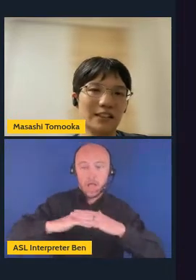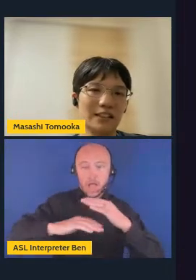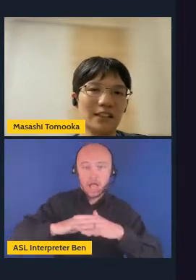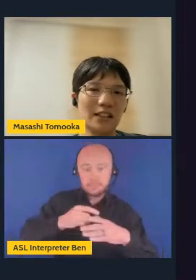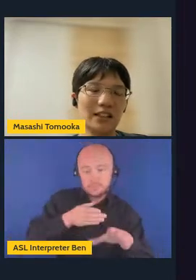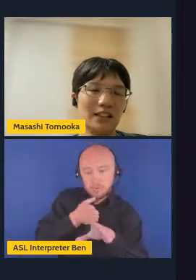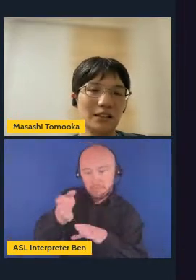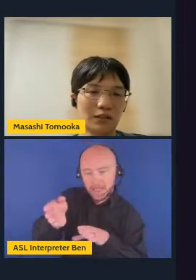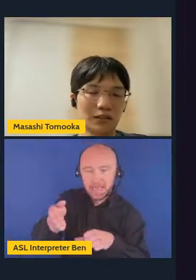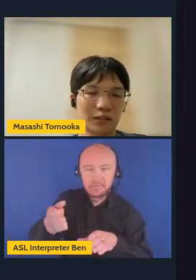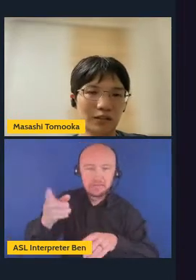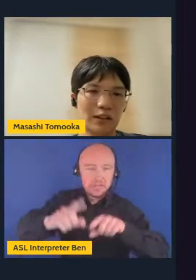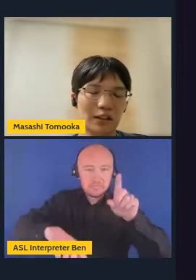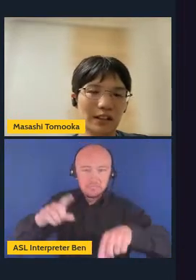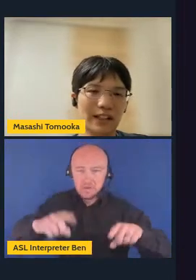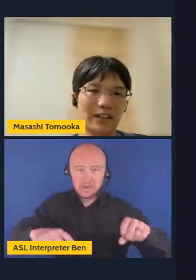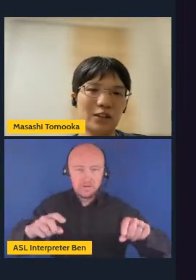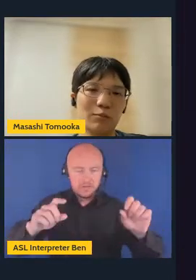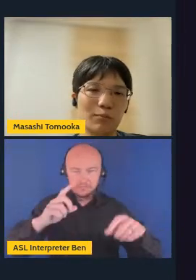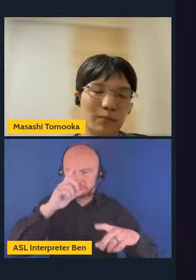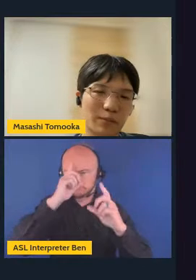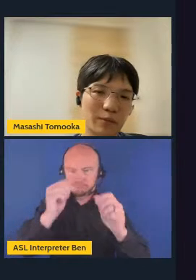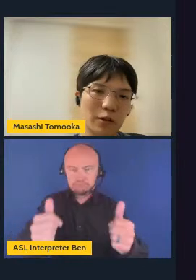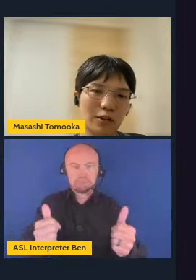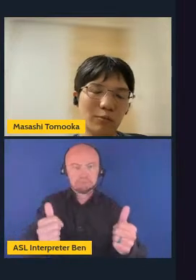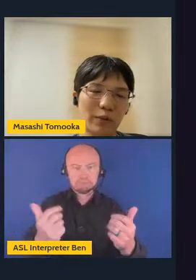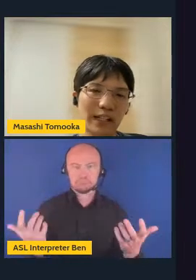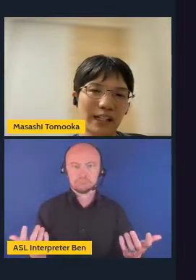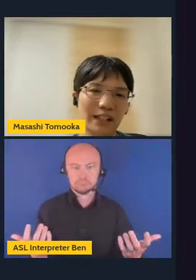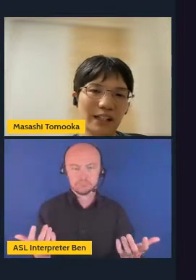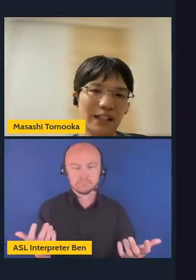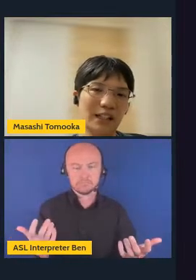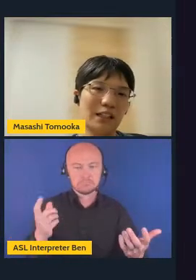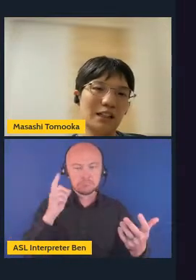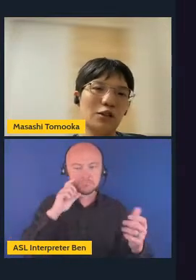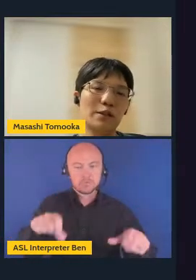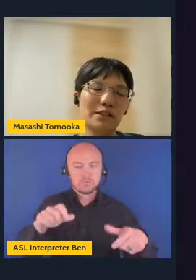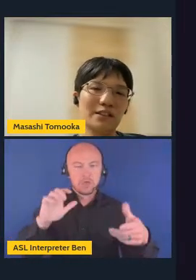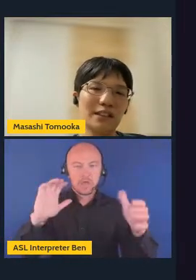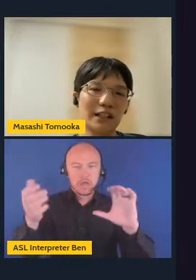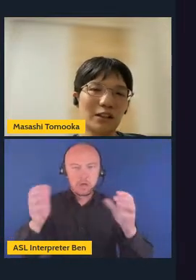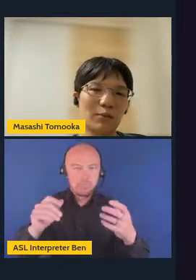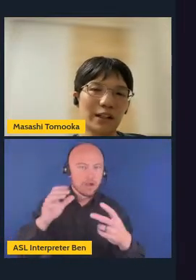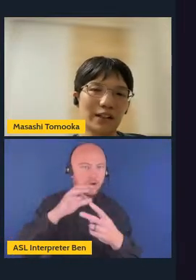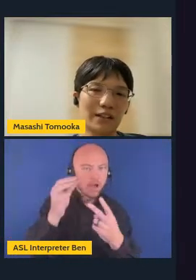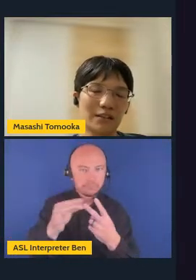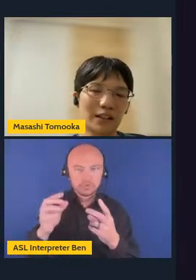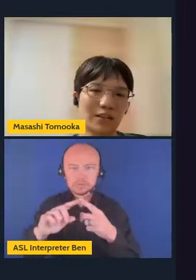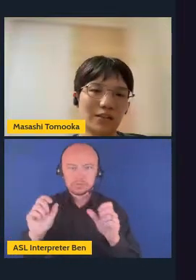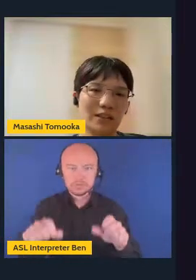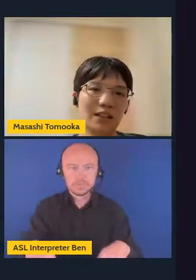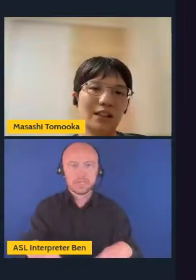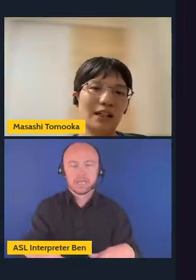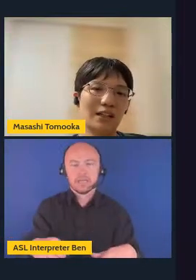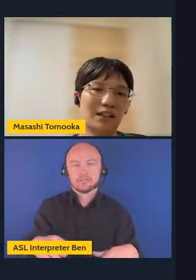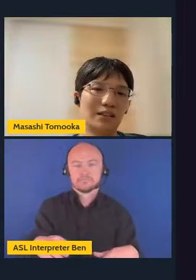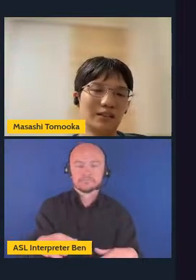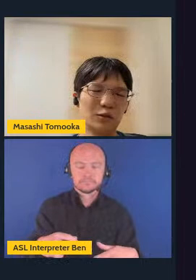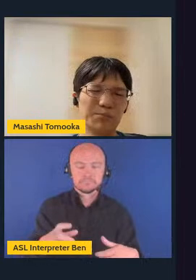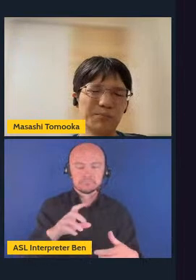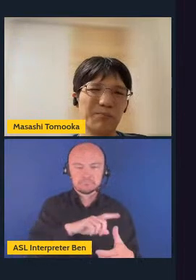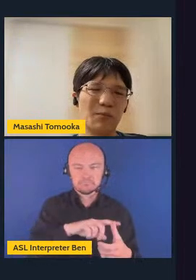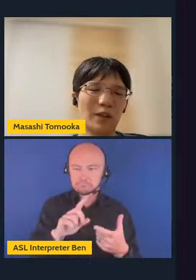use cases. So carefully compare the options and evaluate the trade-offs,